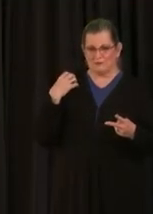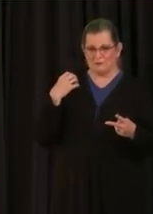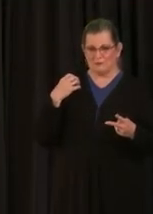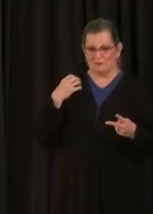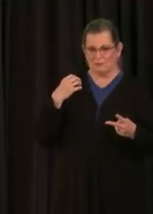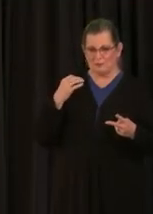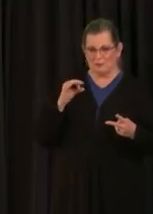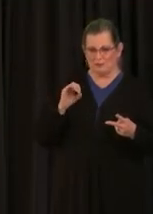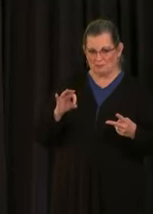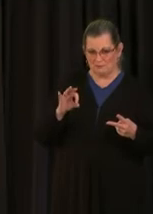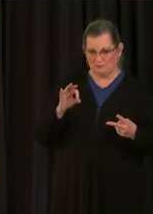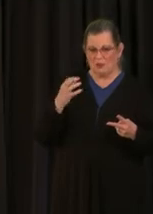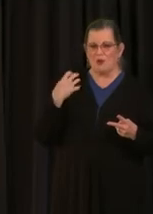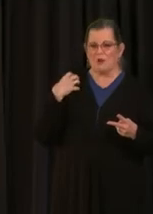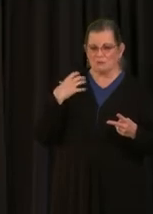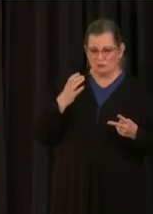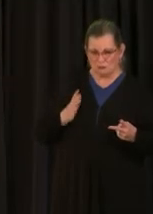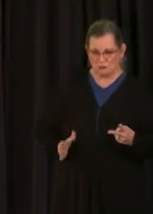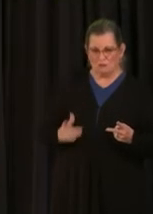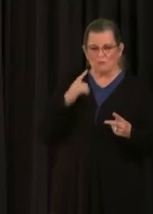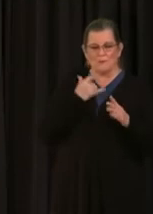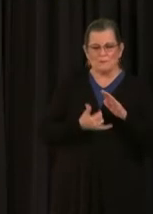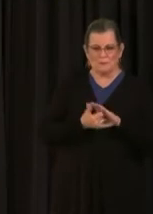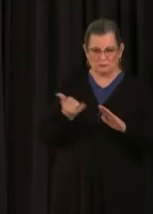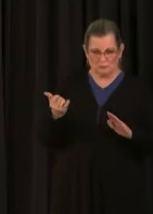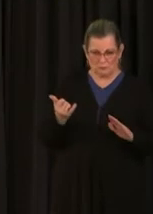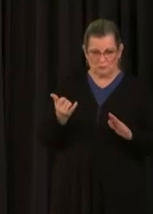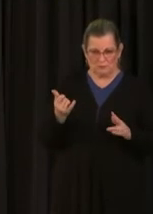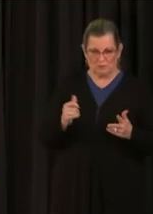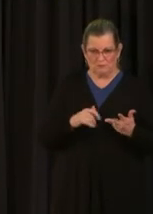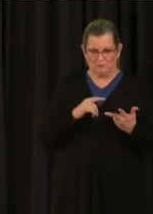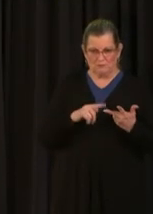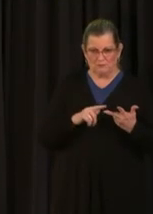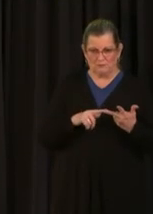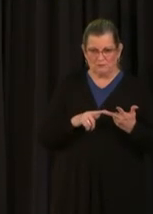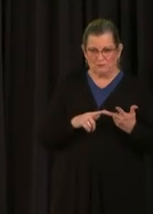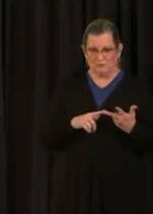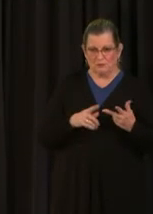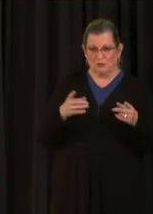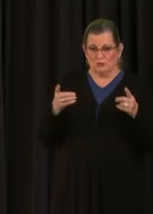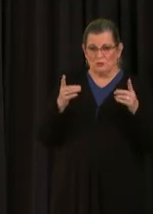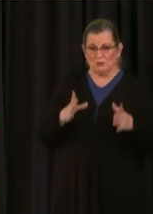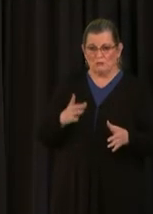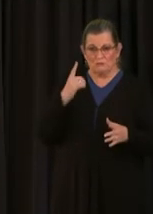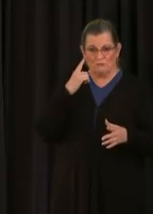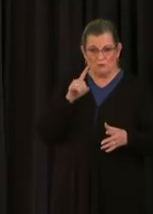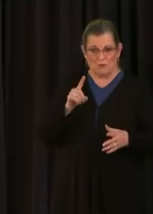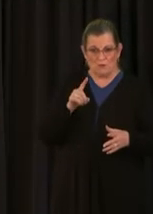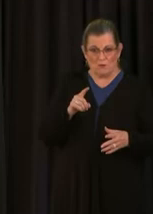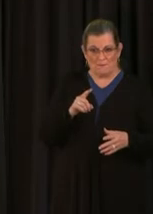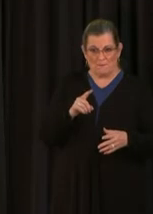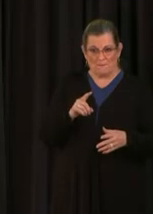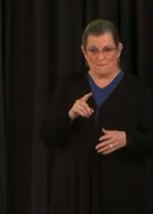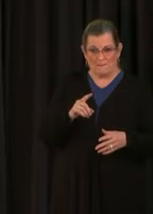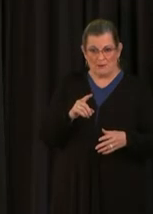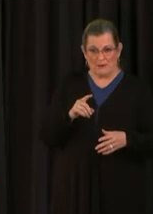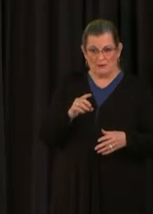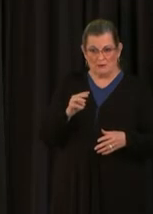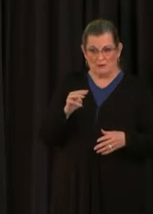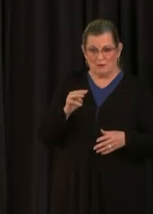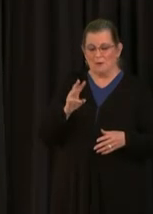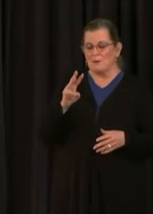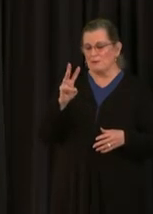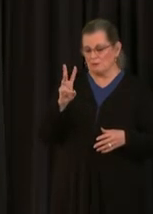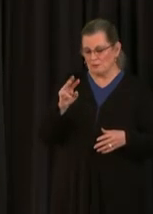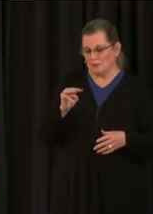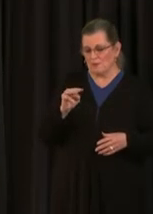of Community Service for Sales and Fare for Metro. And then we also have Kenneth King from the